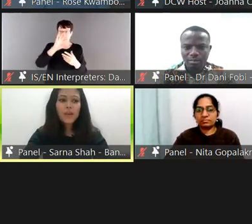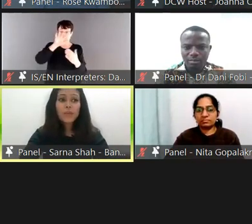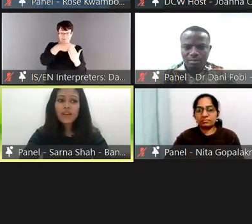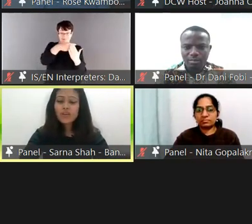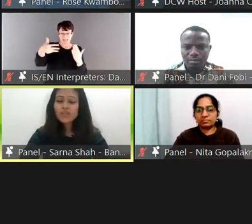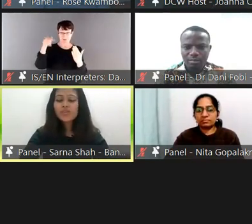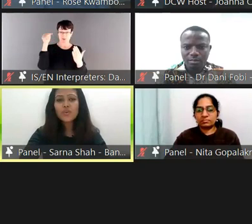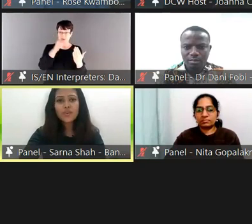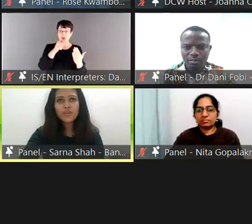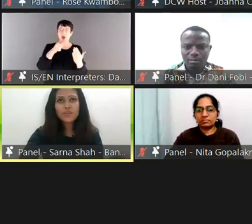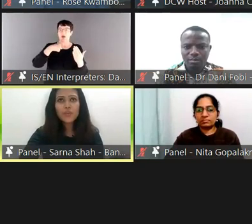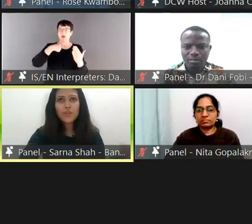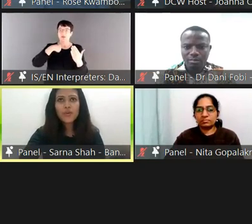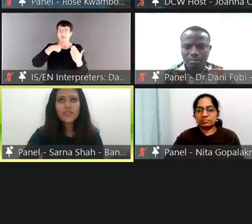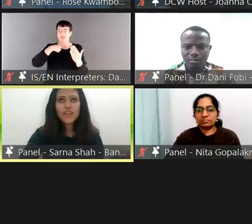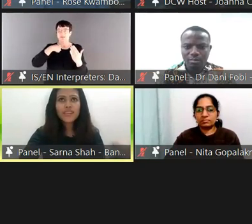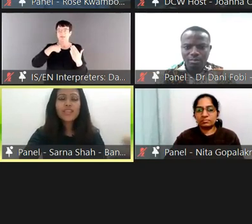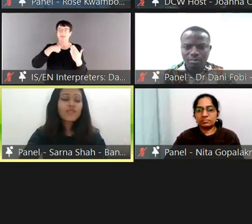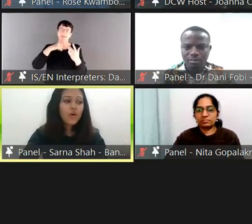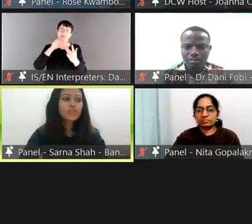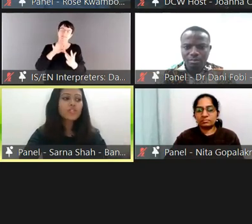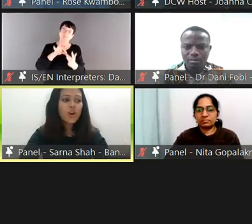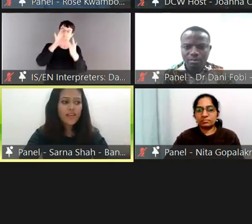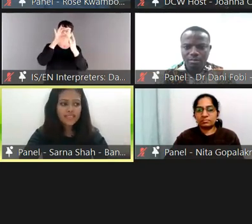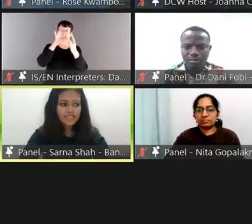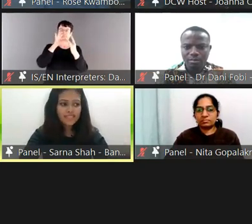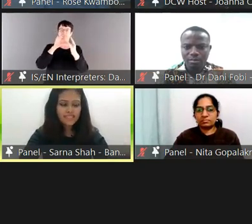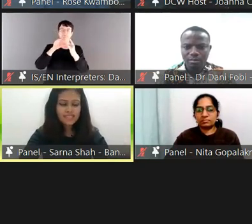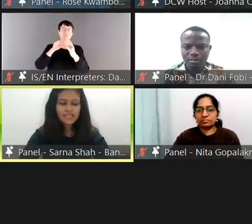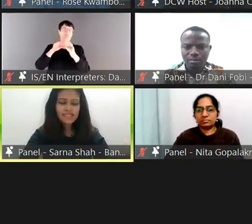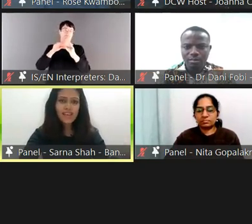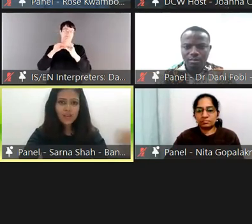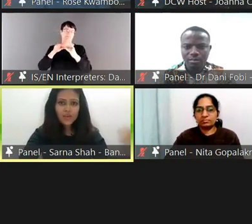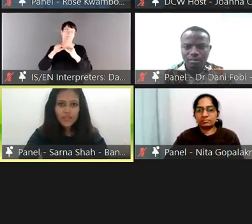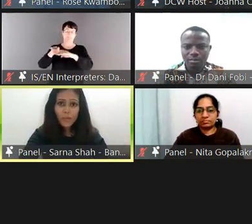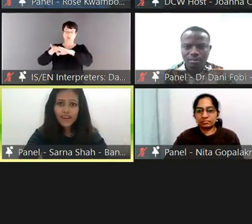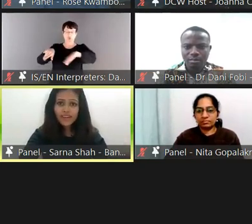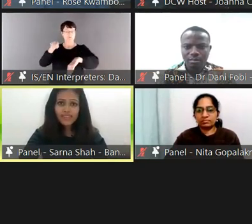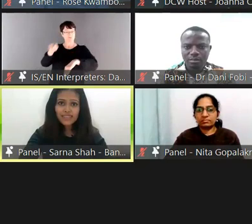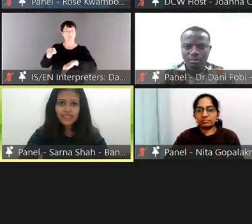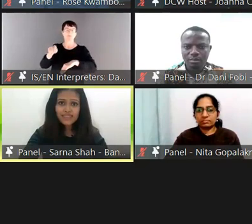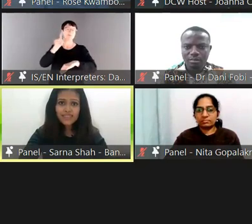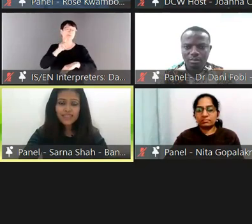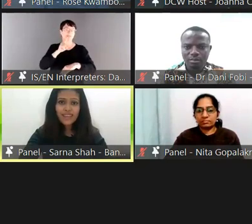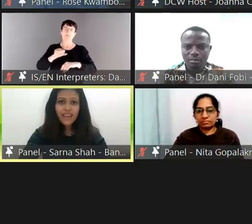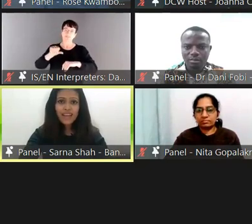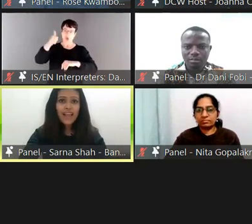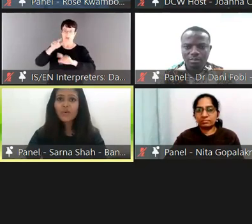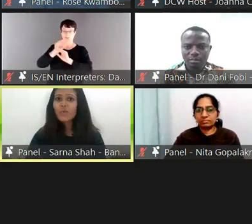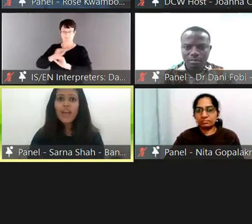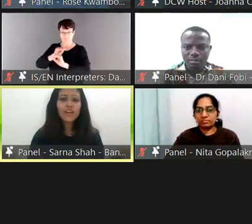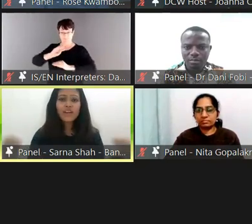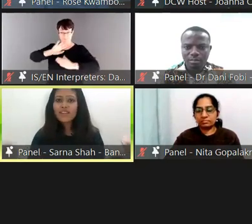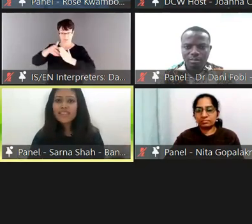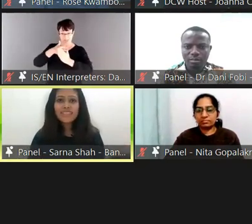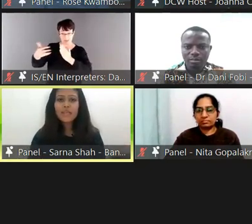language, but also we used to provide informed choice to the parents.